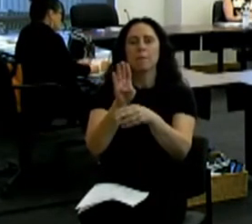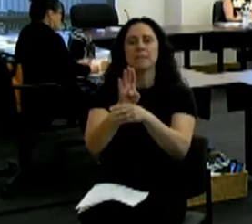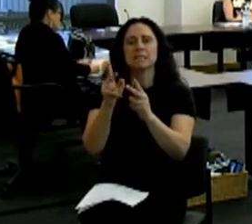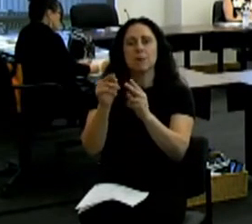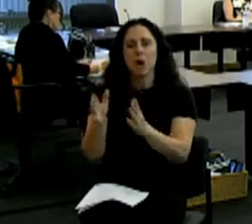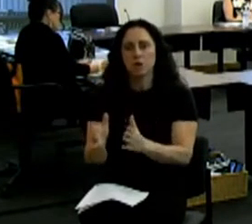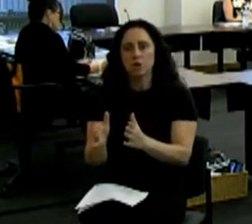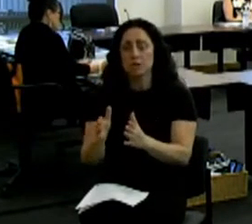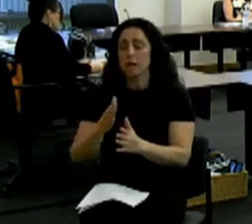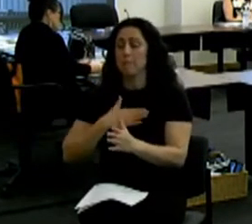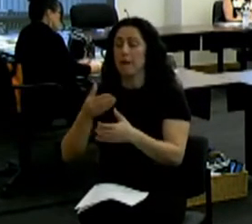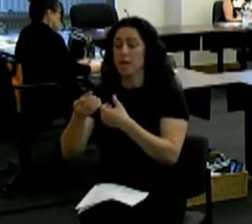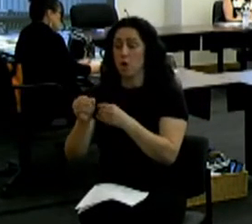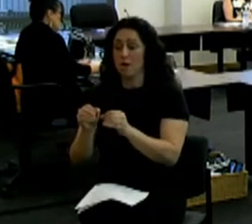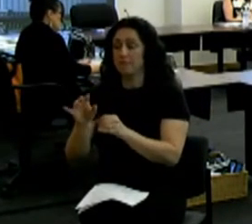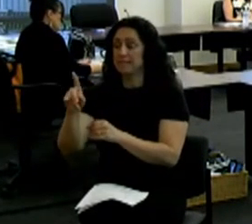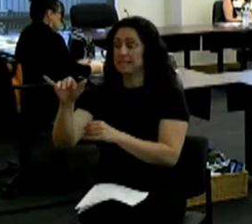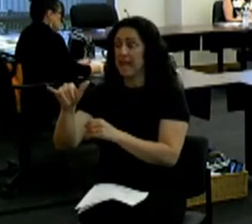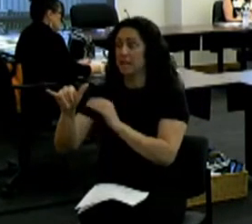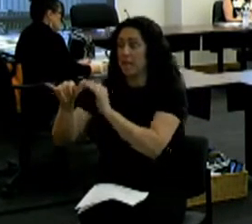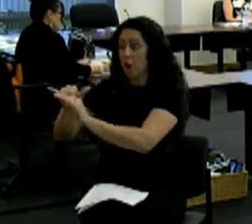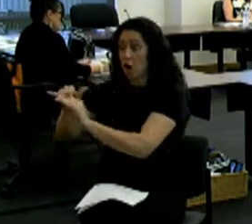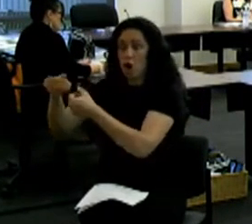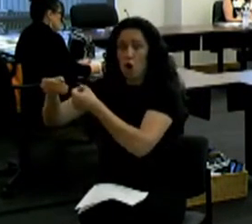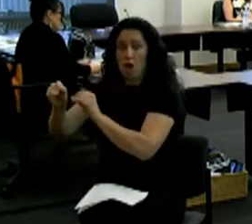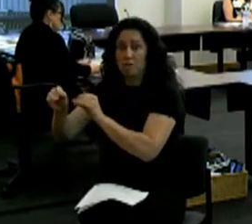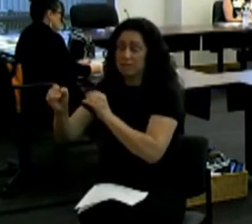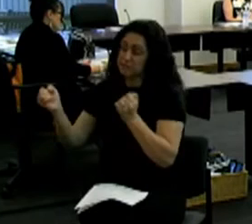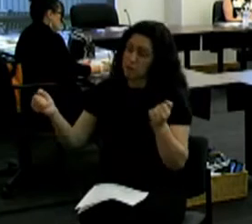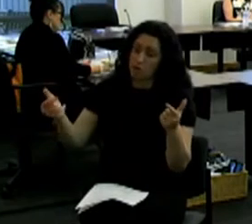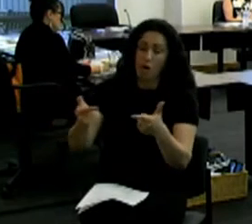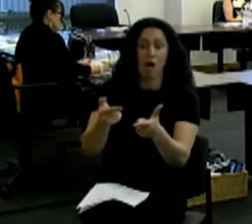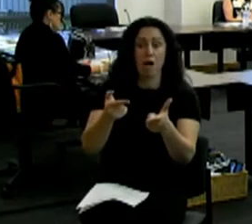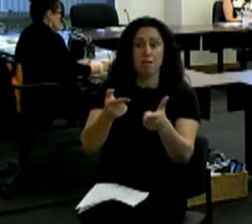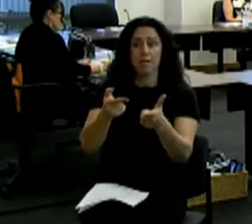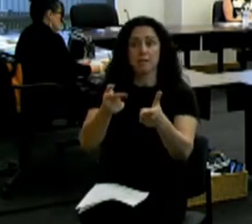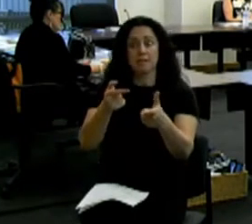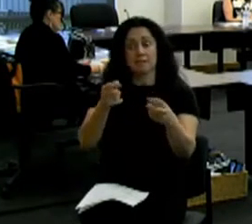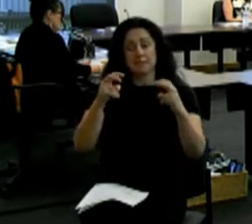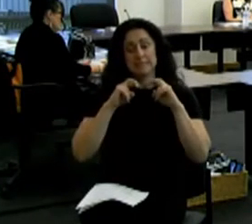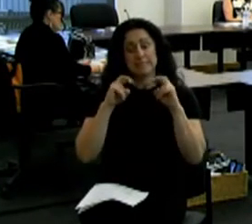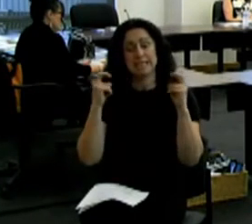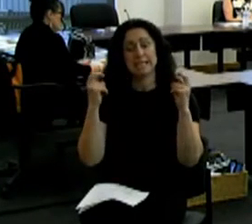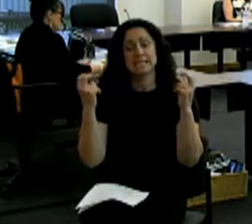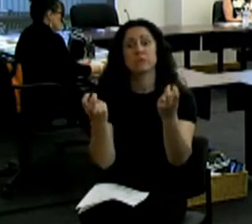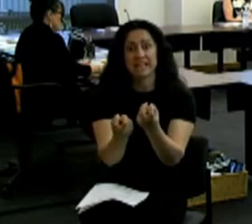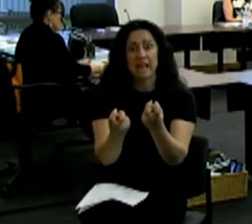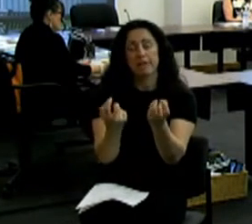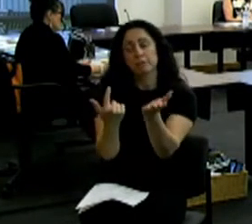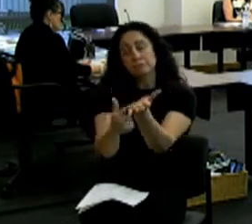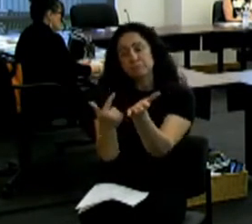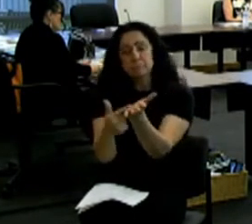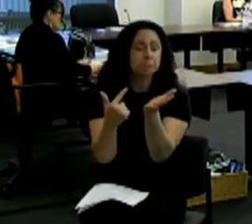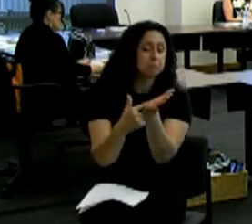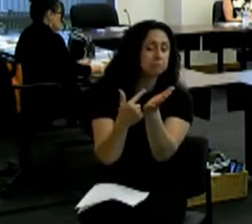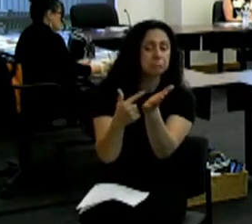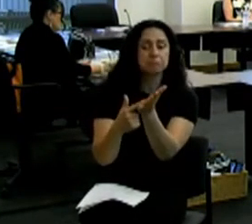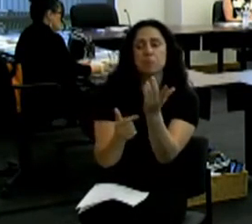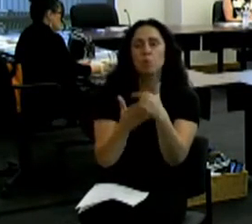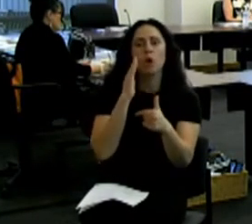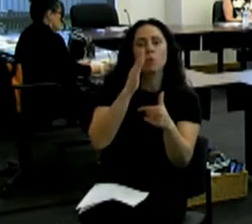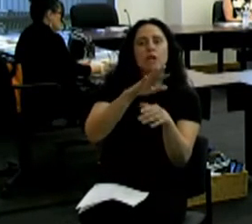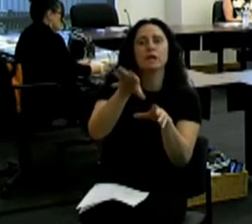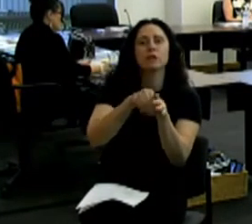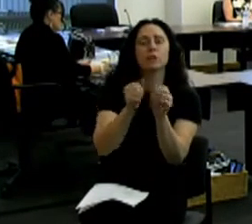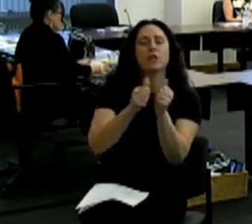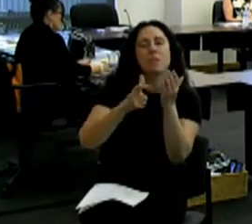partners, my office, Kelly's office, sit down together and go through what we're going to